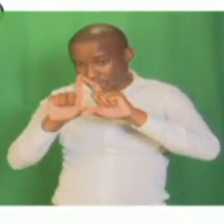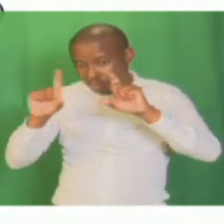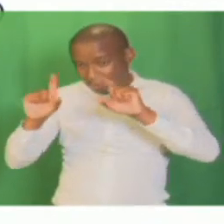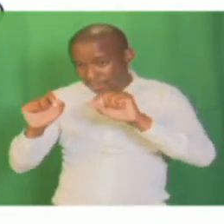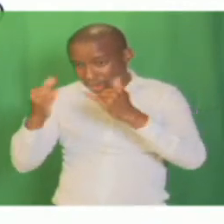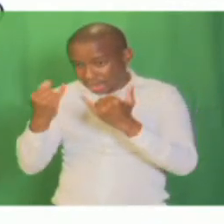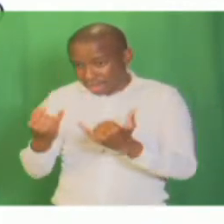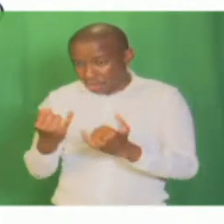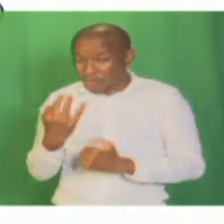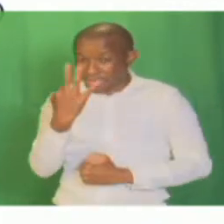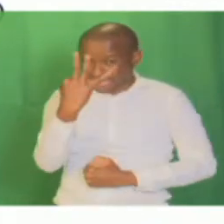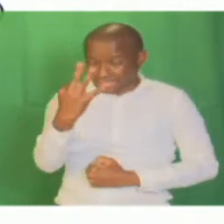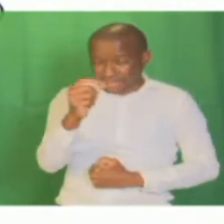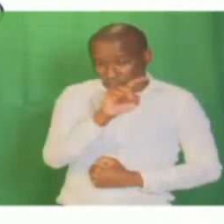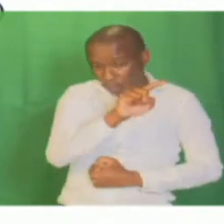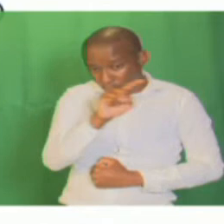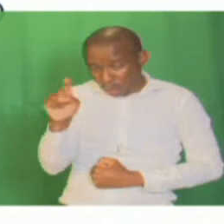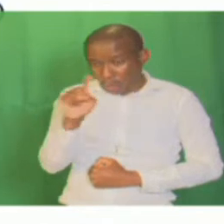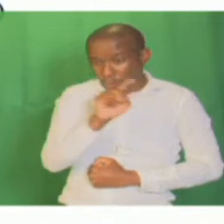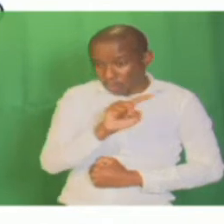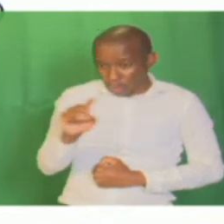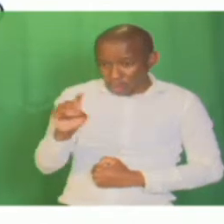have 3 rows. There we are.